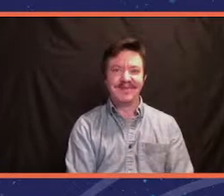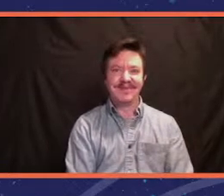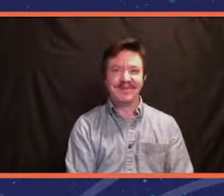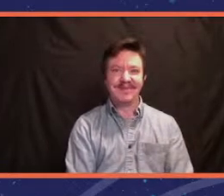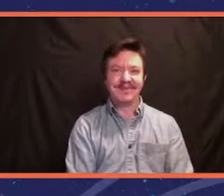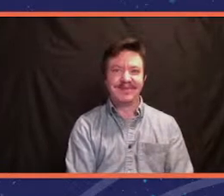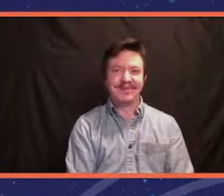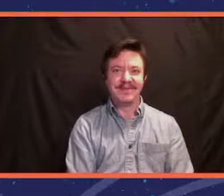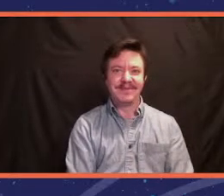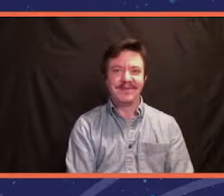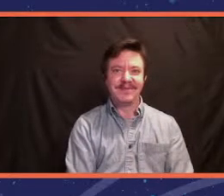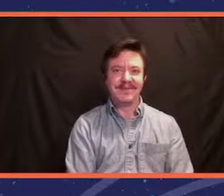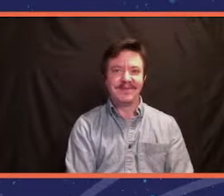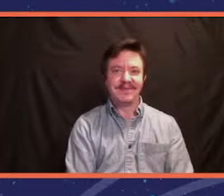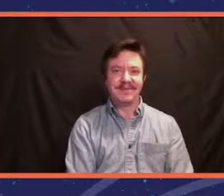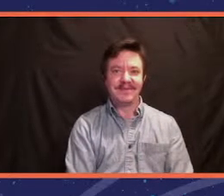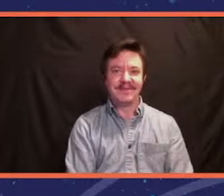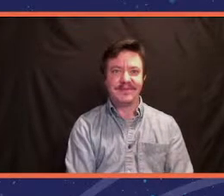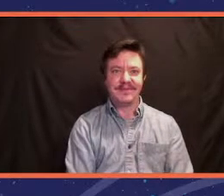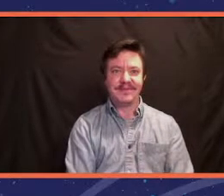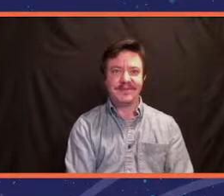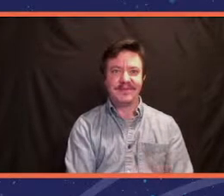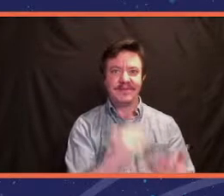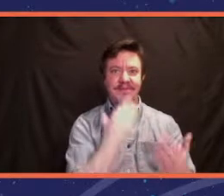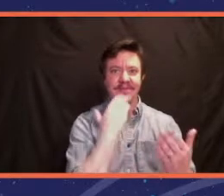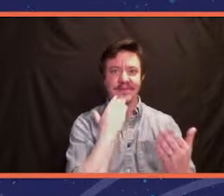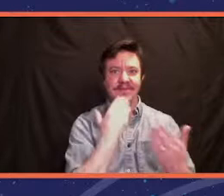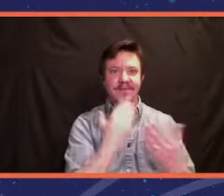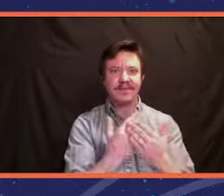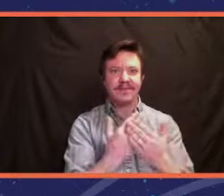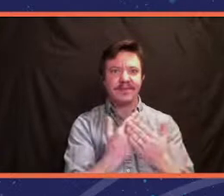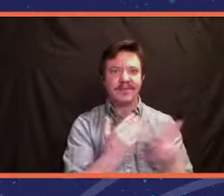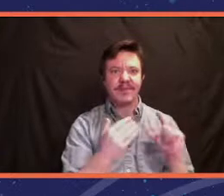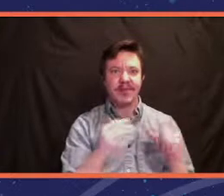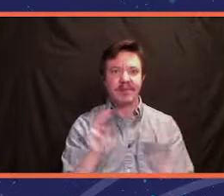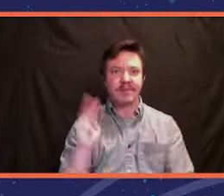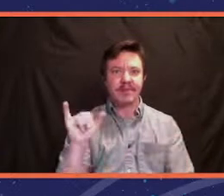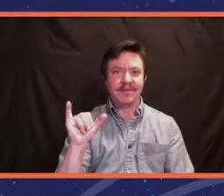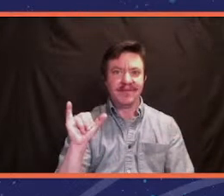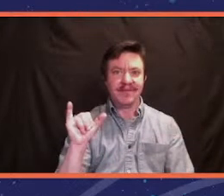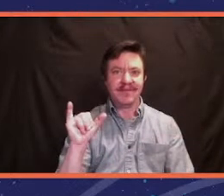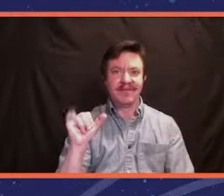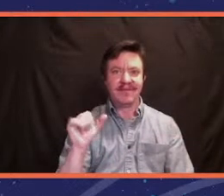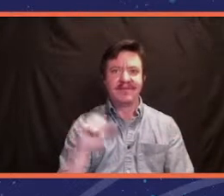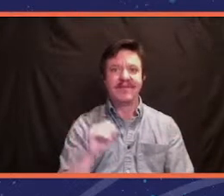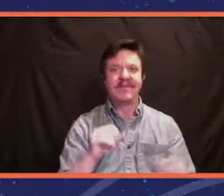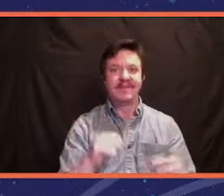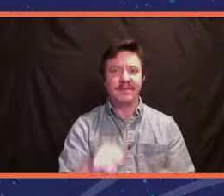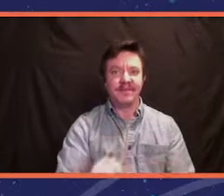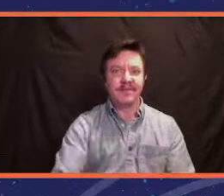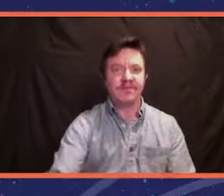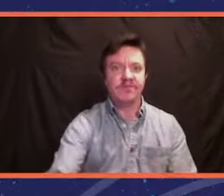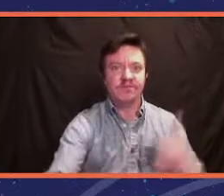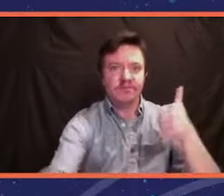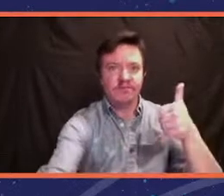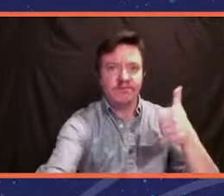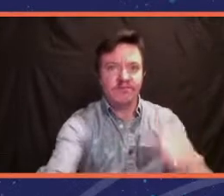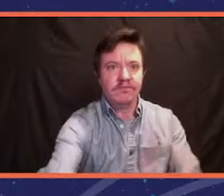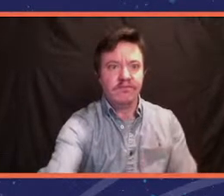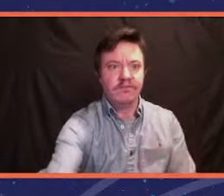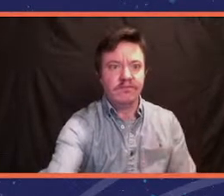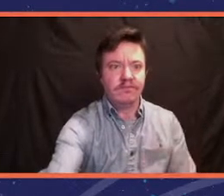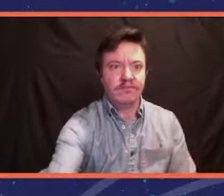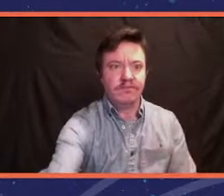Thanks, Maddie. You definitely bring up so many key points that keep us activated, and that really helps propel why cultural work,